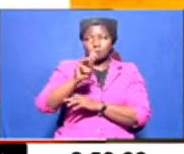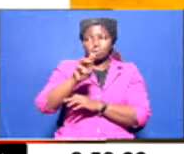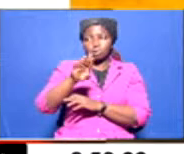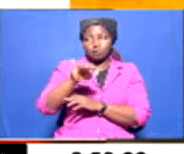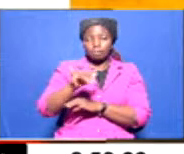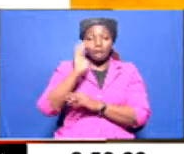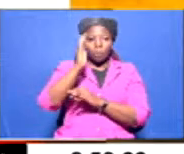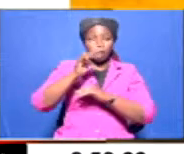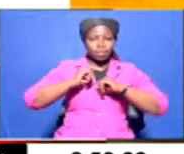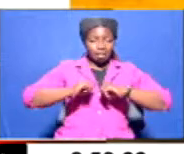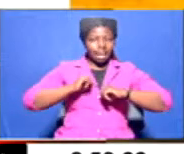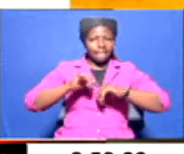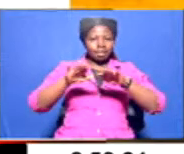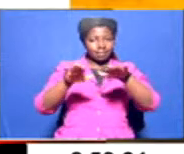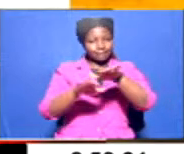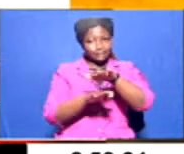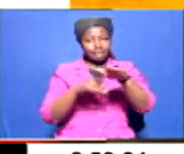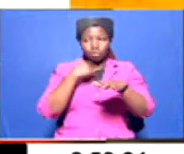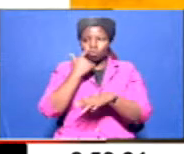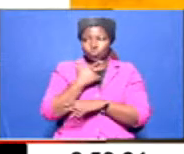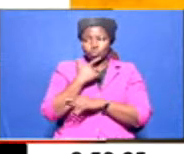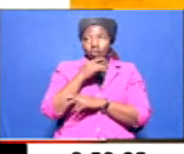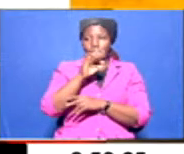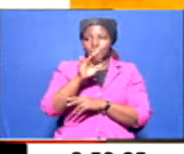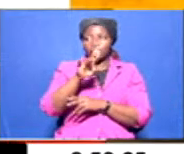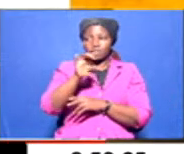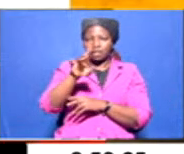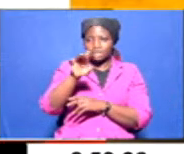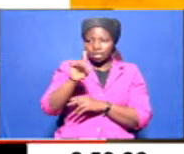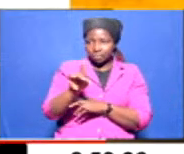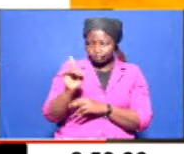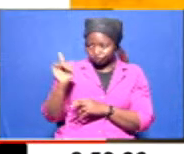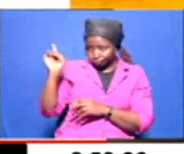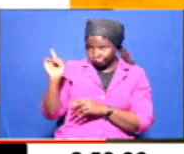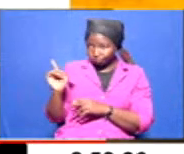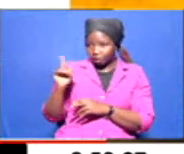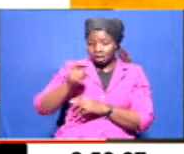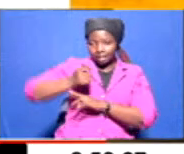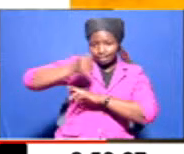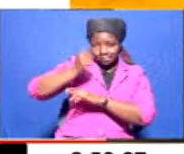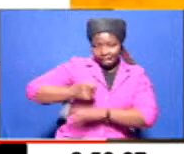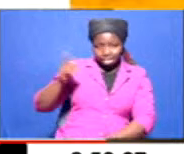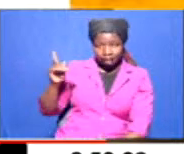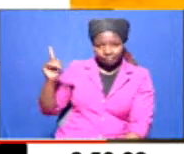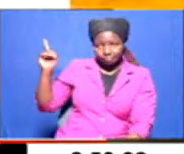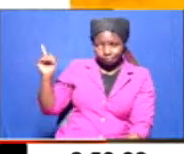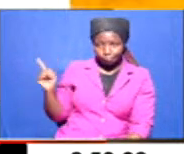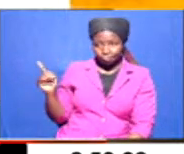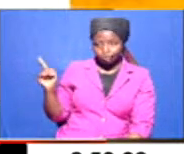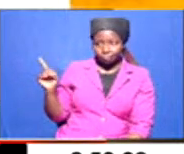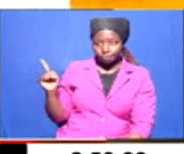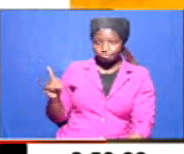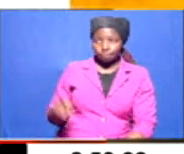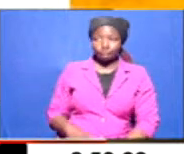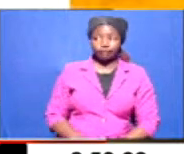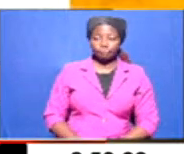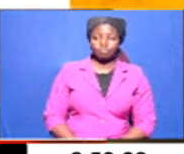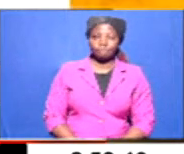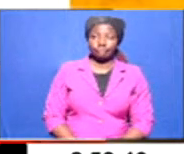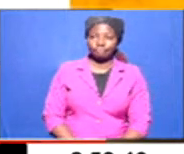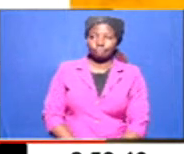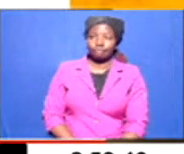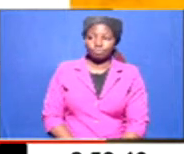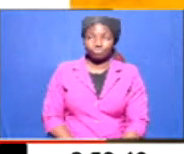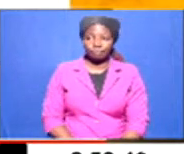Fred Ojiambo, Lady Justice Abida Ali Aroni, Justice Nzioki Wamakau, James